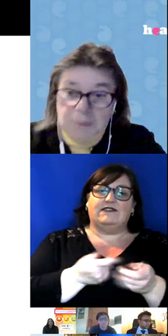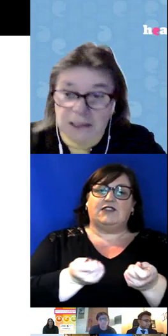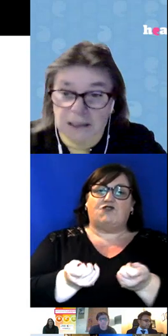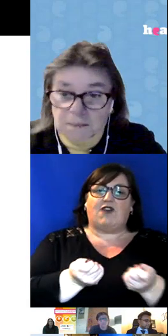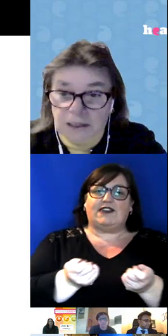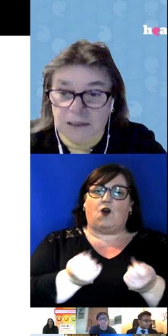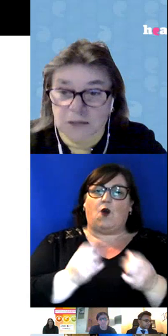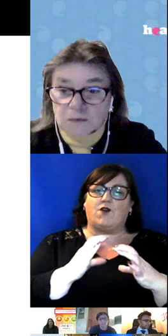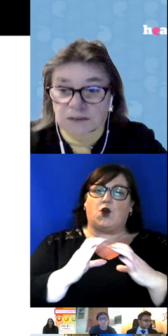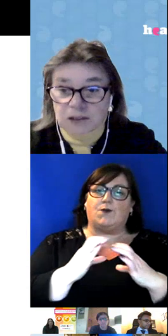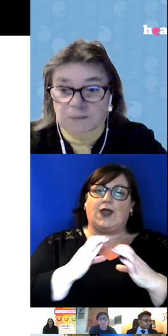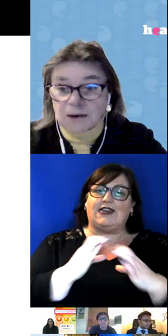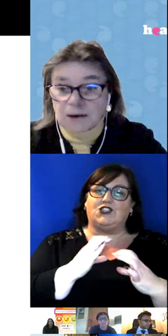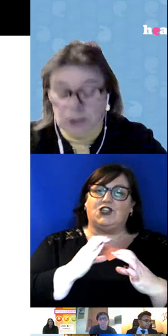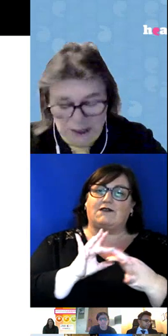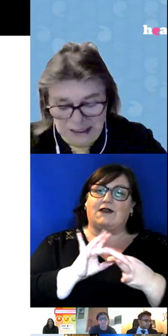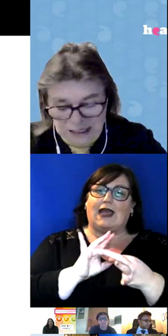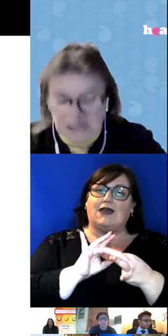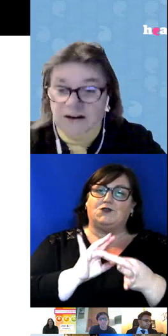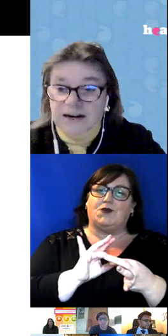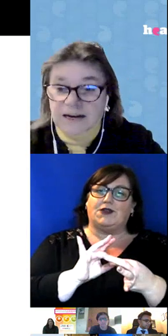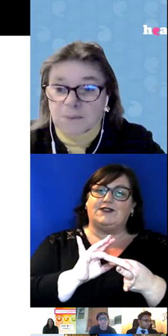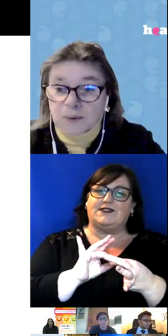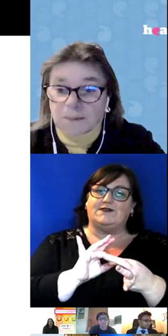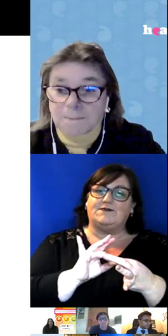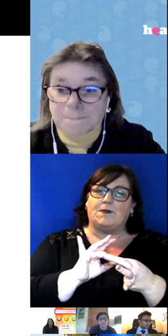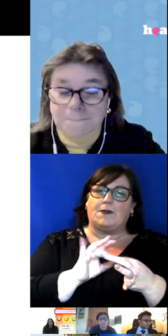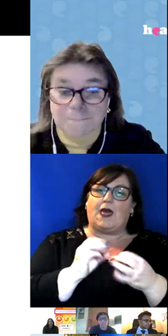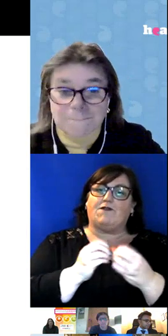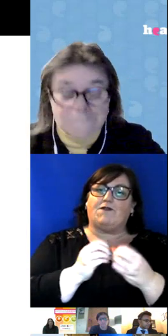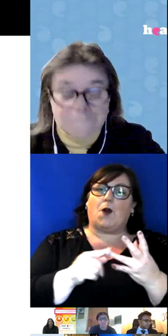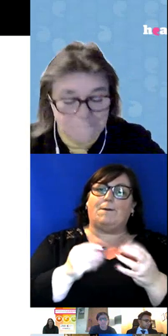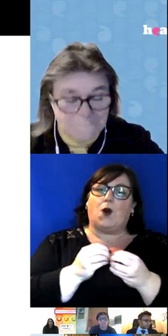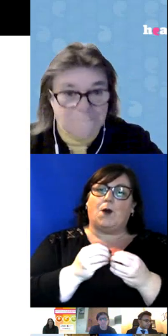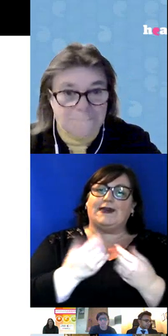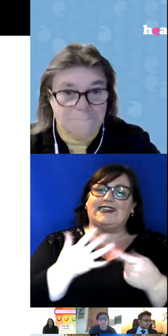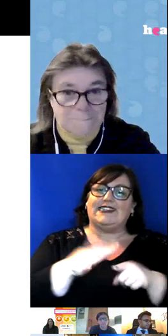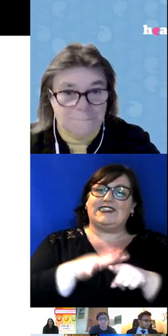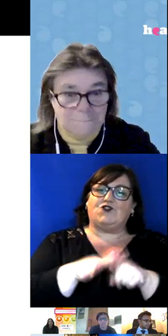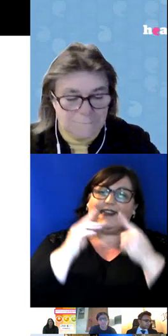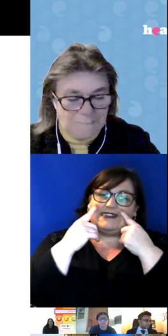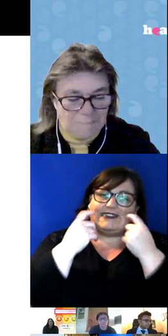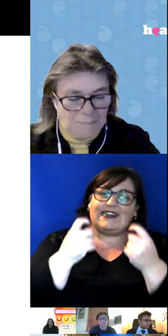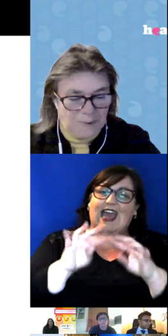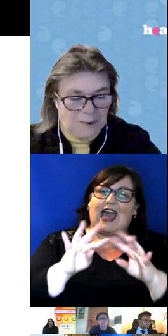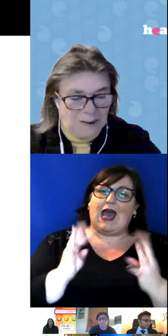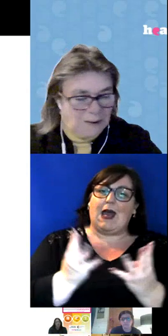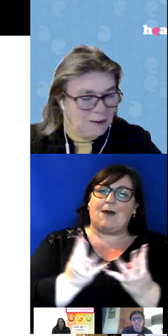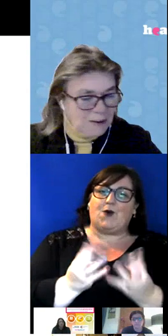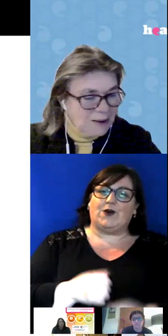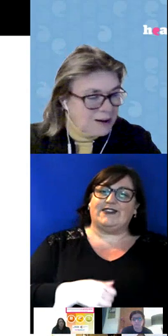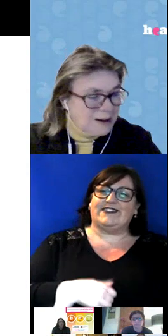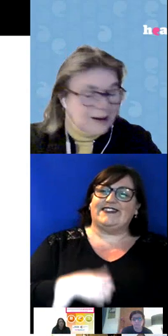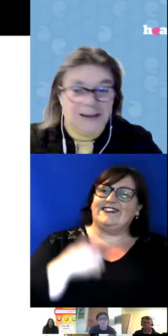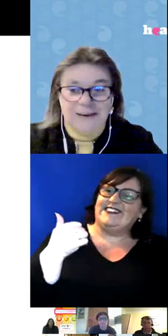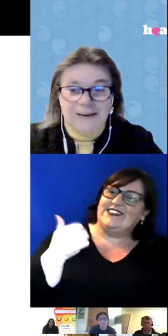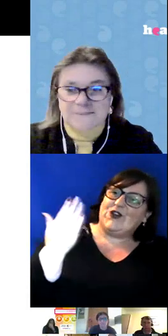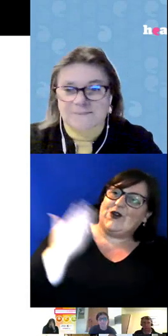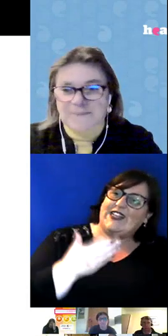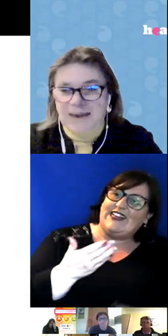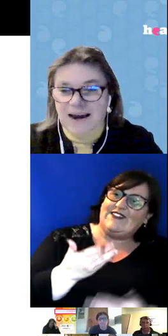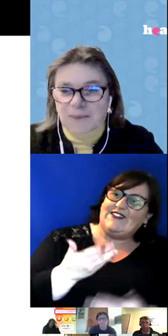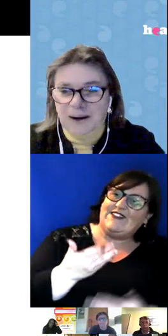the Buckinghamshire, Oxfordshire, Berkshire West Integrated Care Board. Good evening, everybody. Well done for saying that out loud every time,